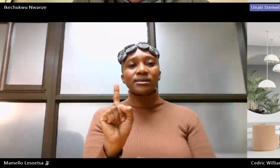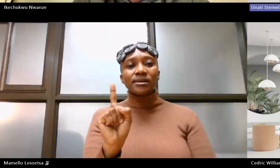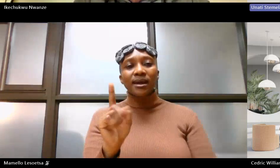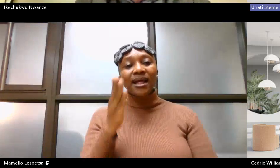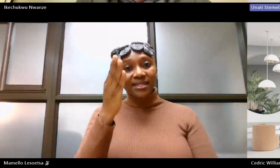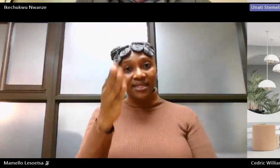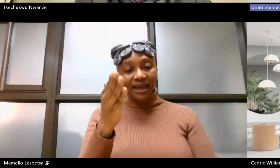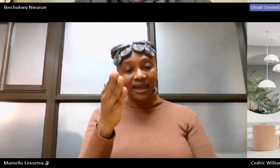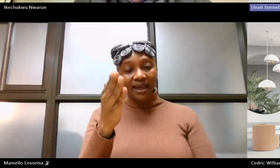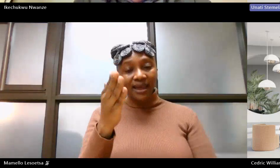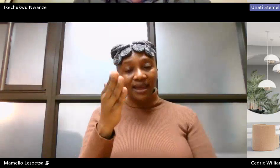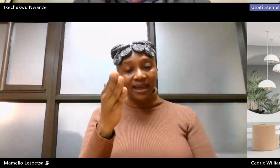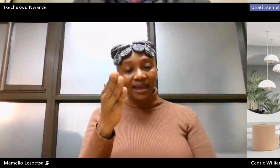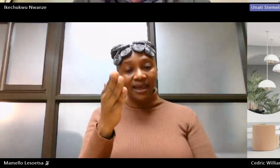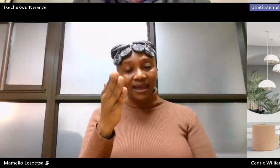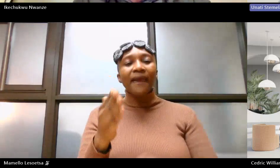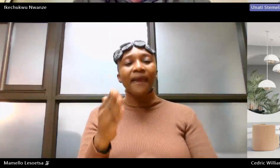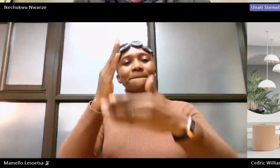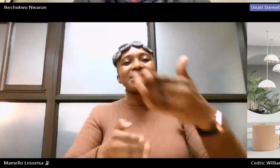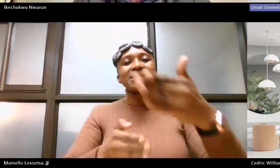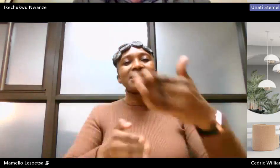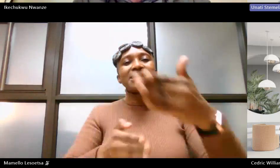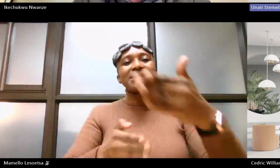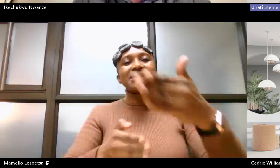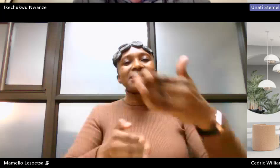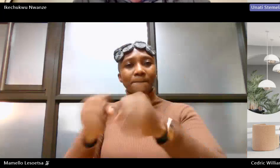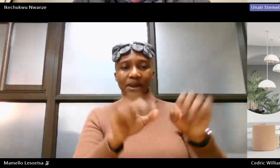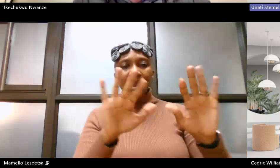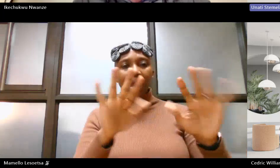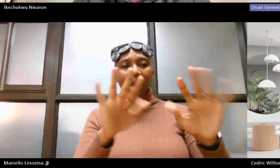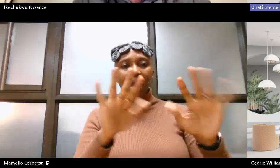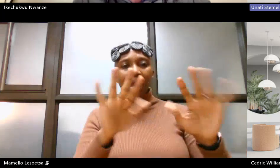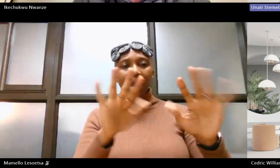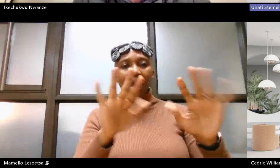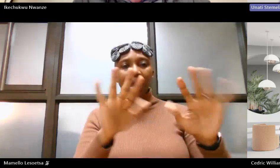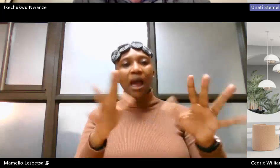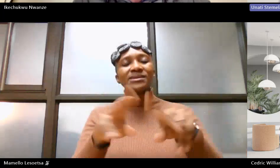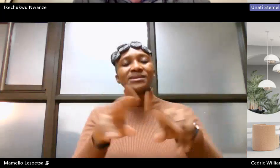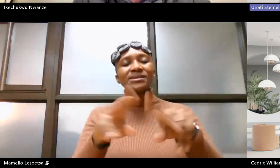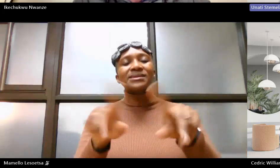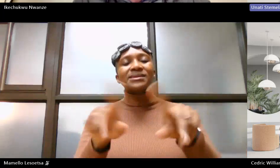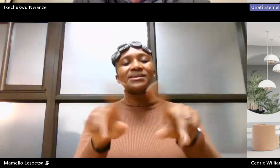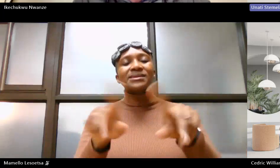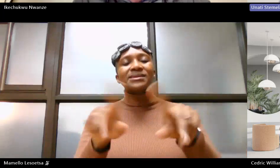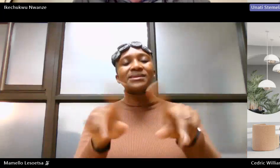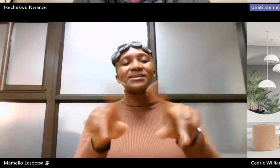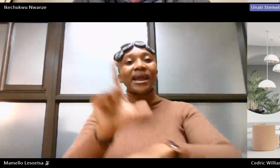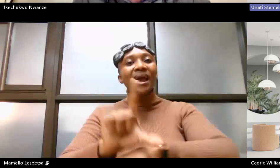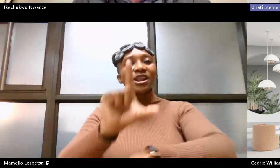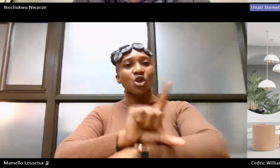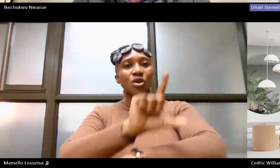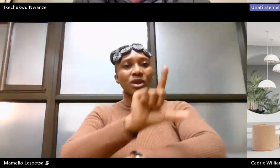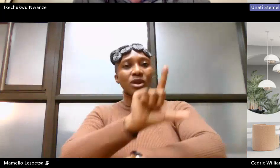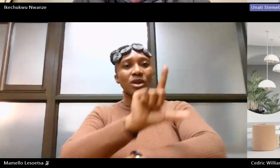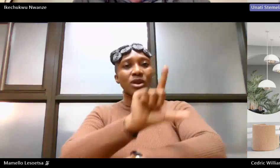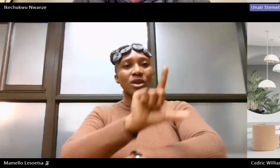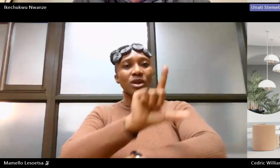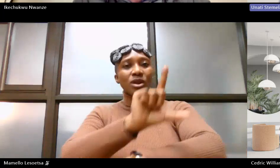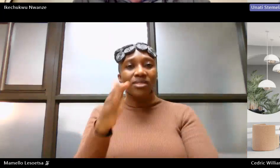breaking of barriers inside the classroom and inside the curriculum now called for this